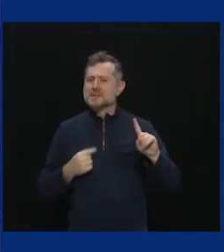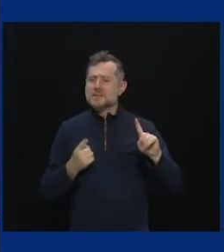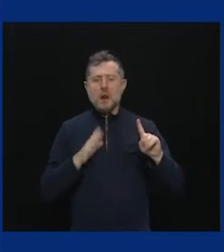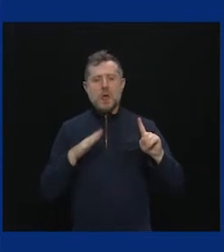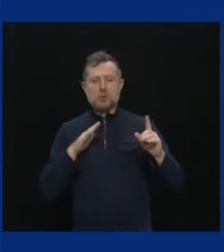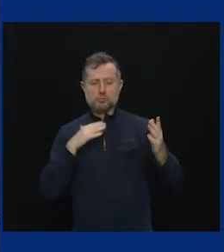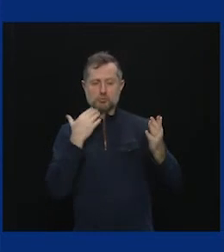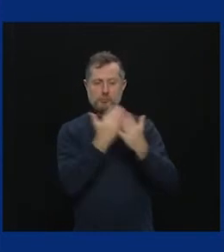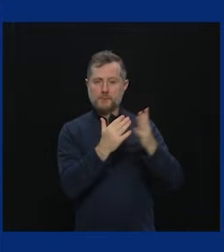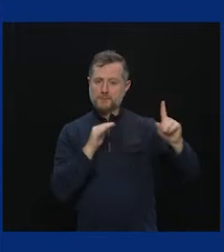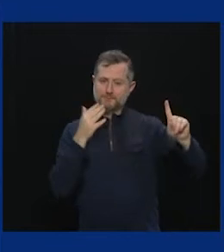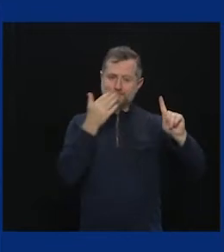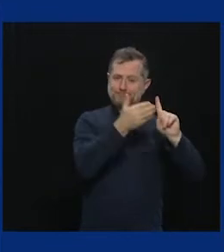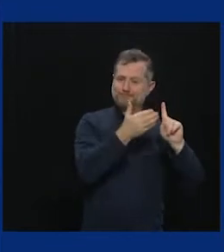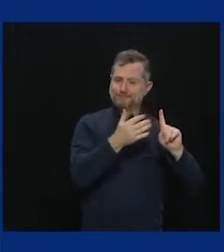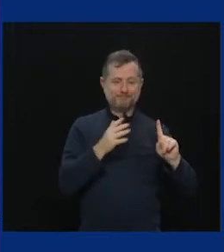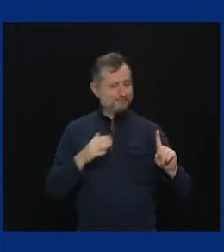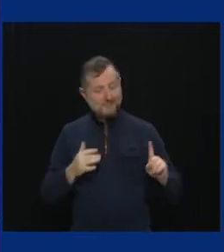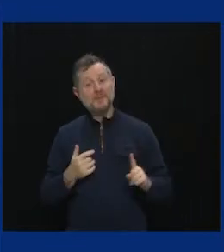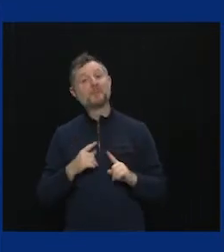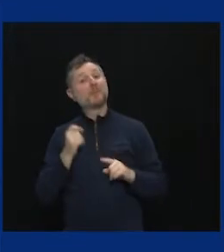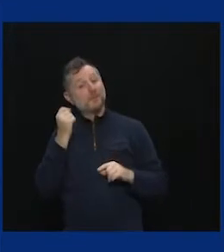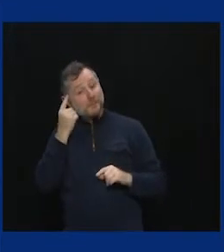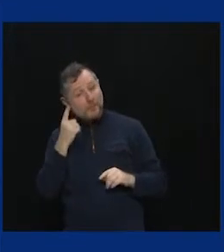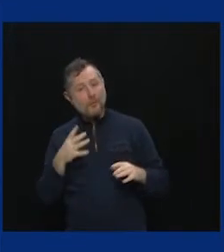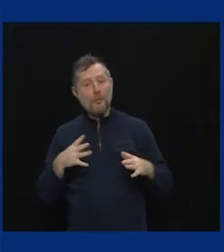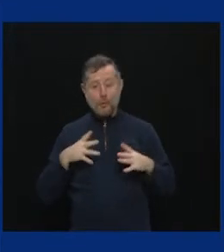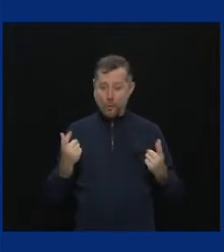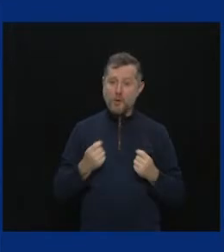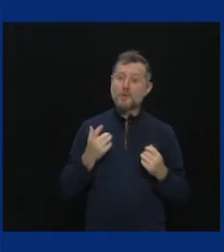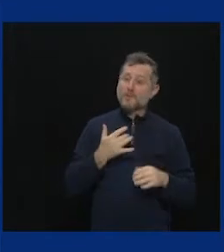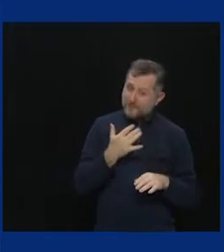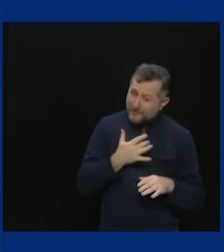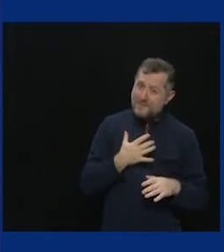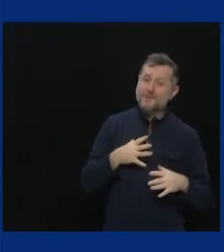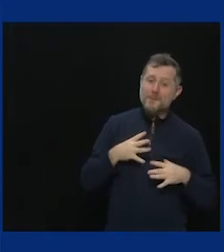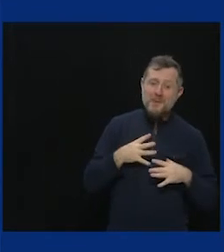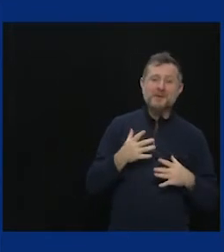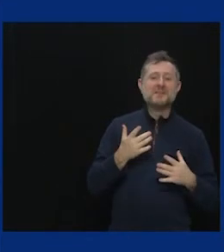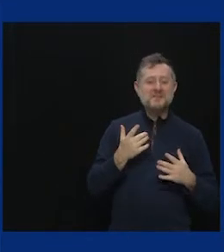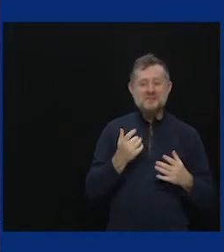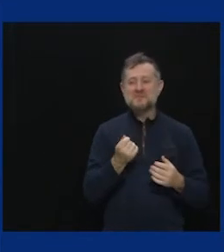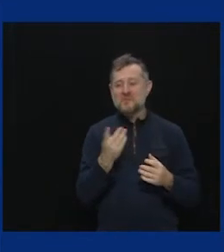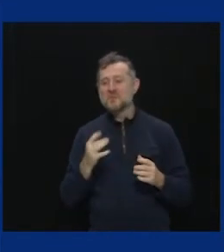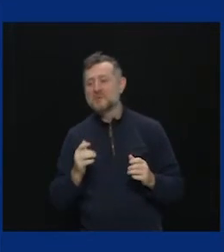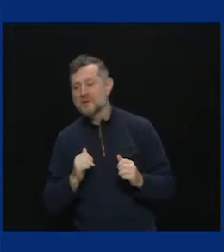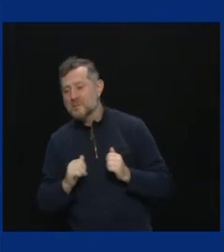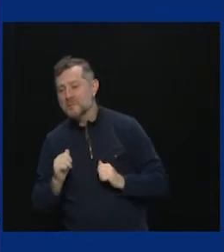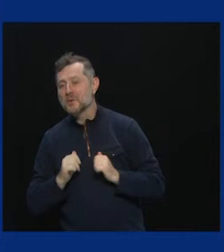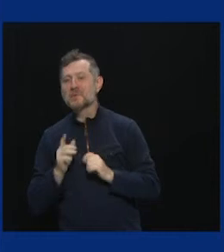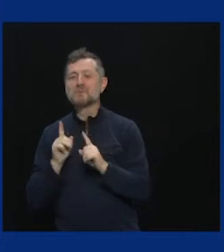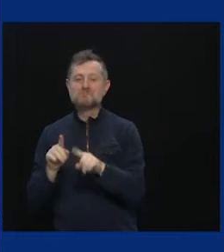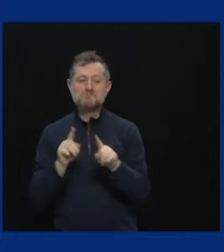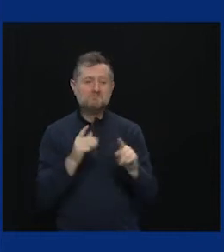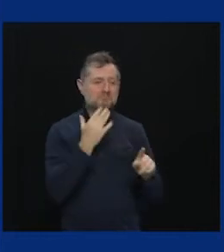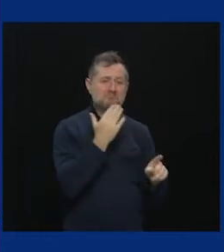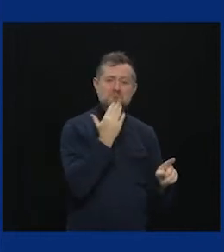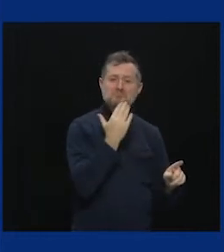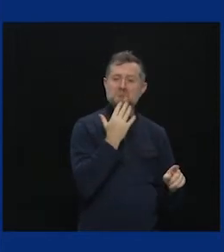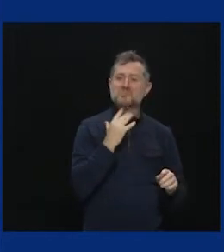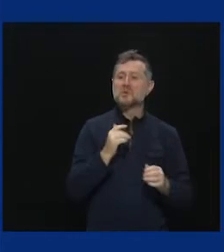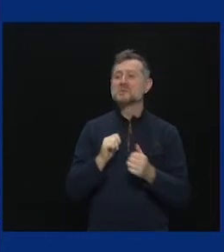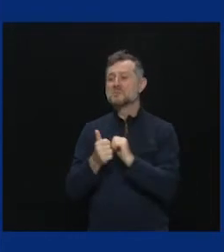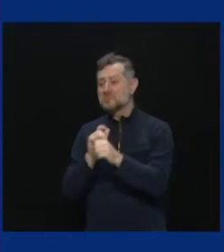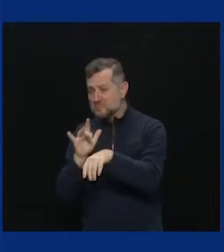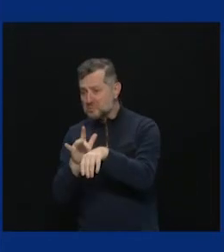seeing, Broadway looking better. Went to a couple plays a couple weeks ago. It was great. I've been to a lot of sporting events, walking in a